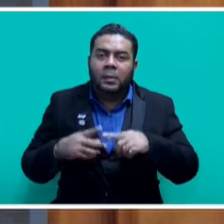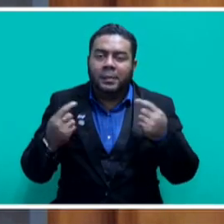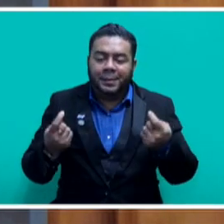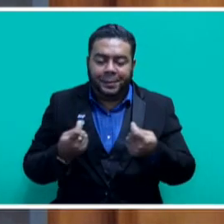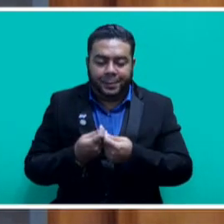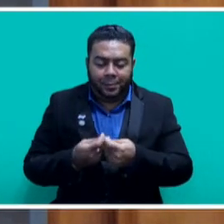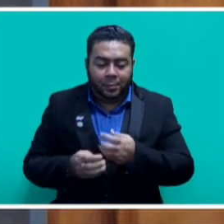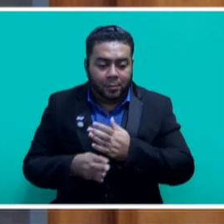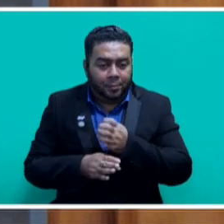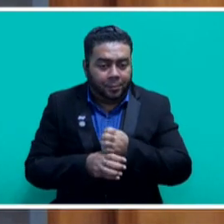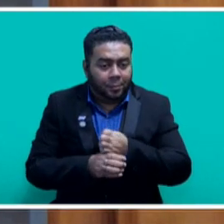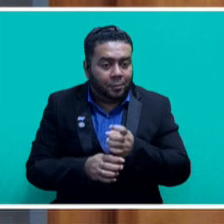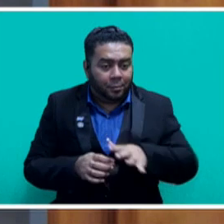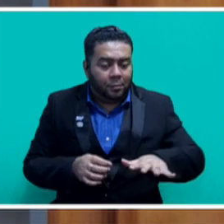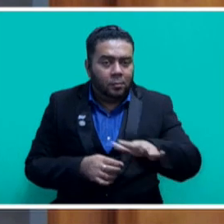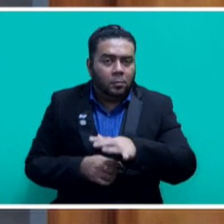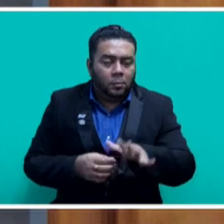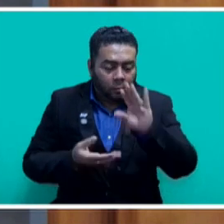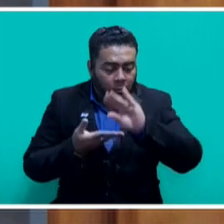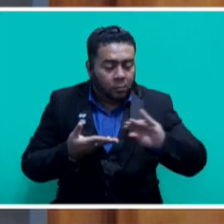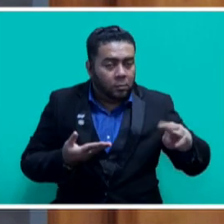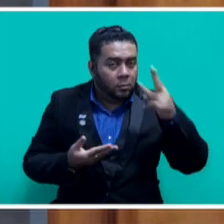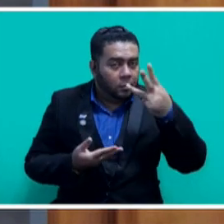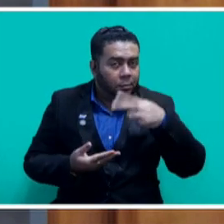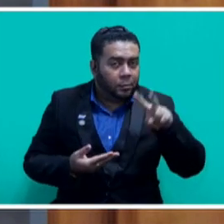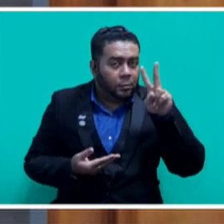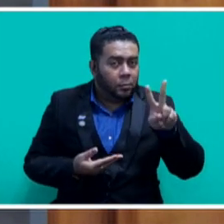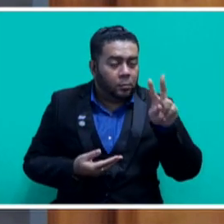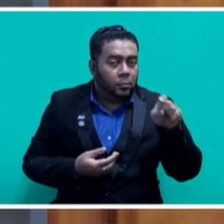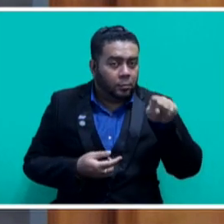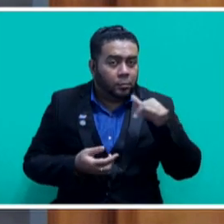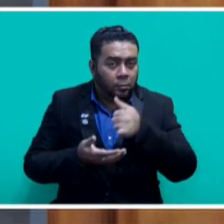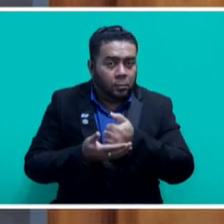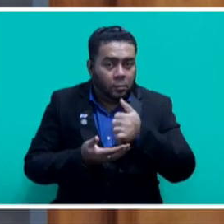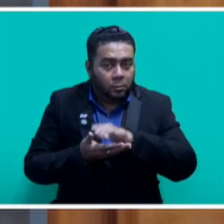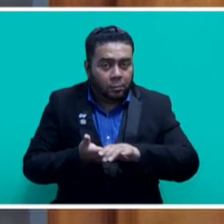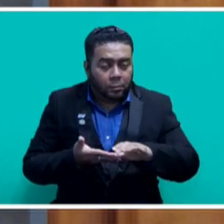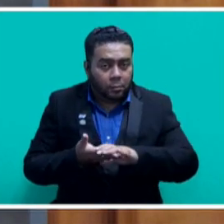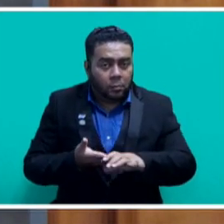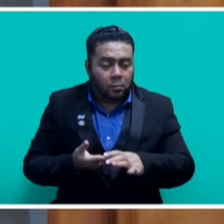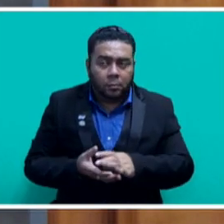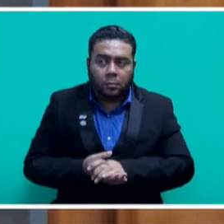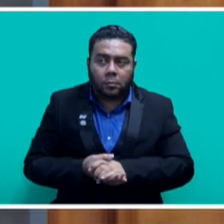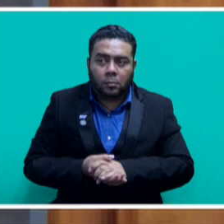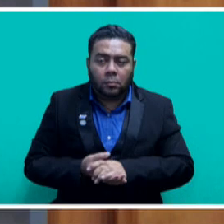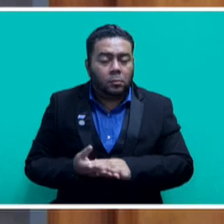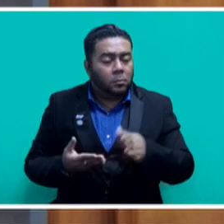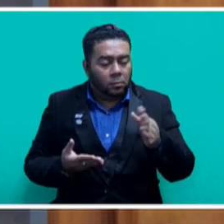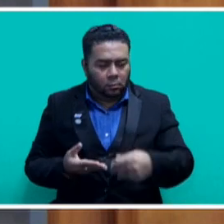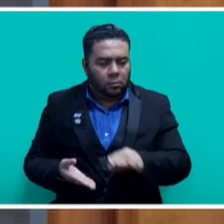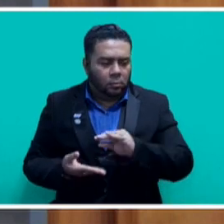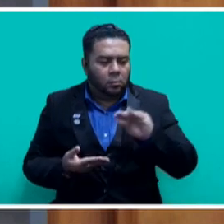this, the significant portion of 322.6 million has been allocated towards salaries